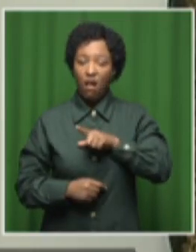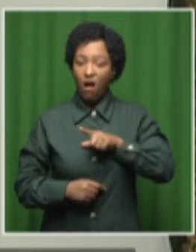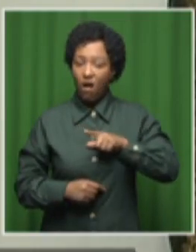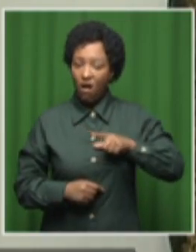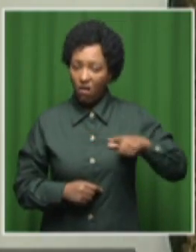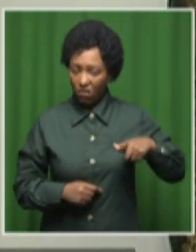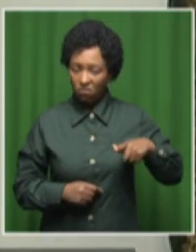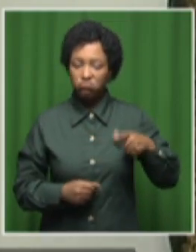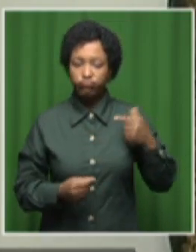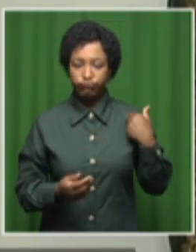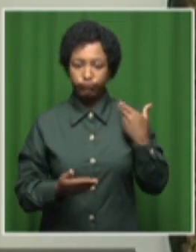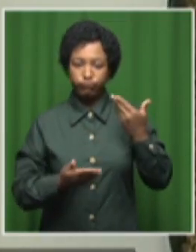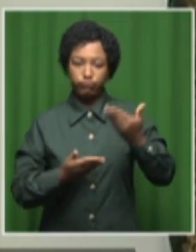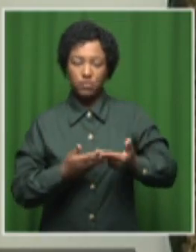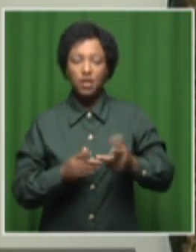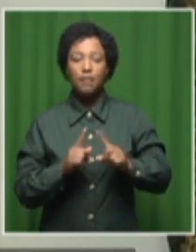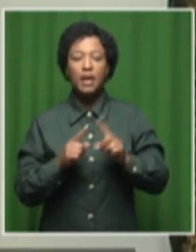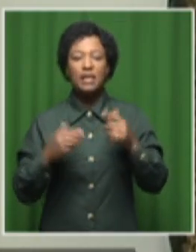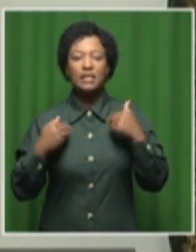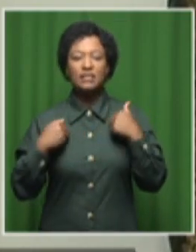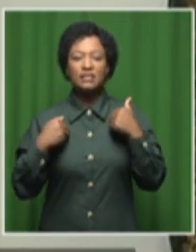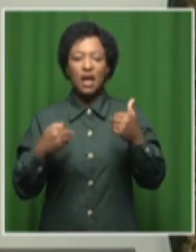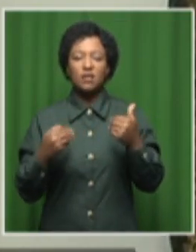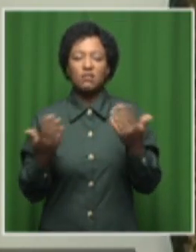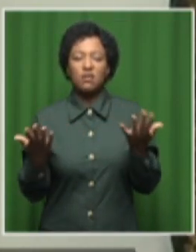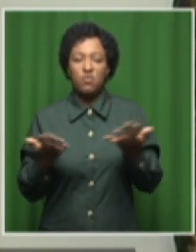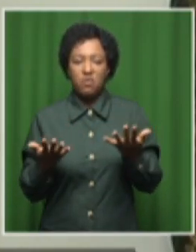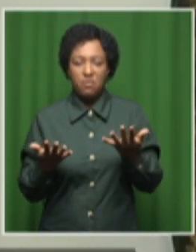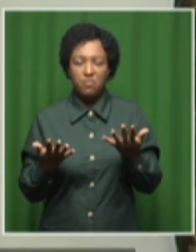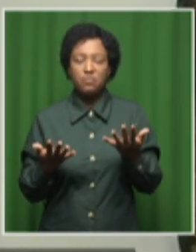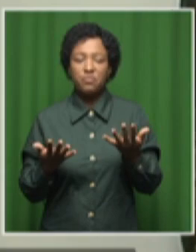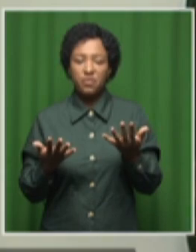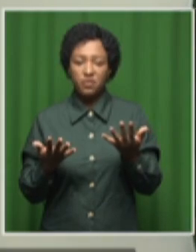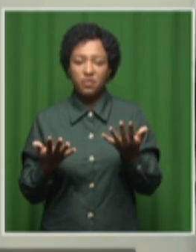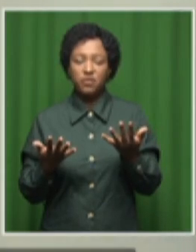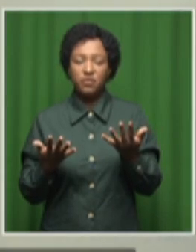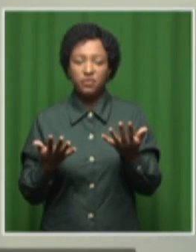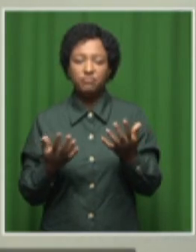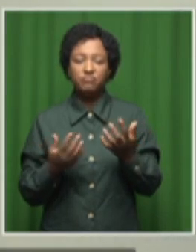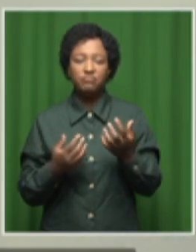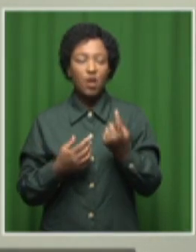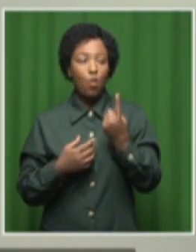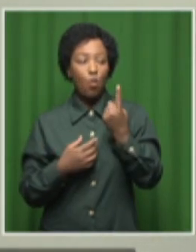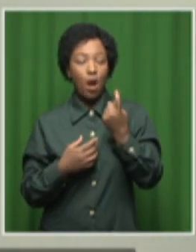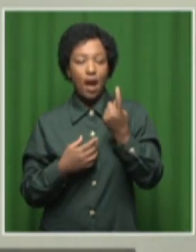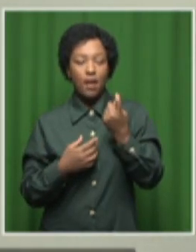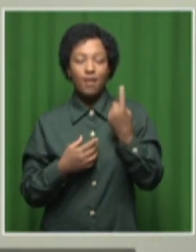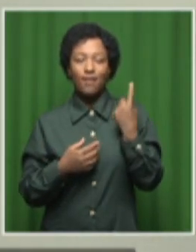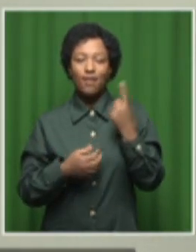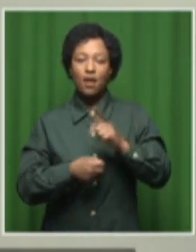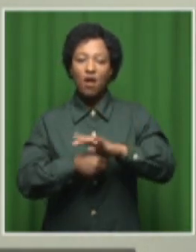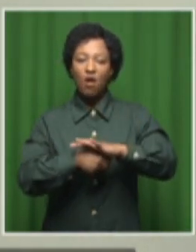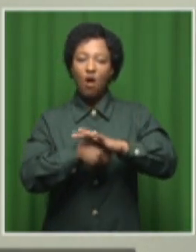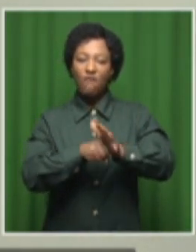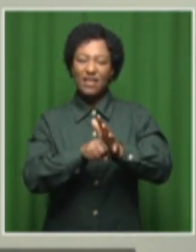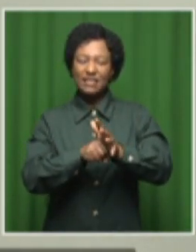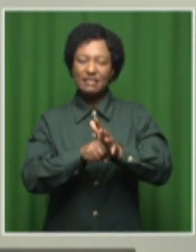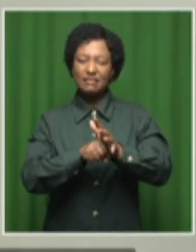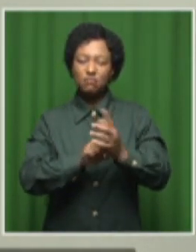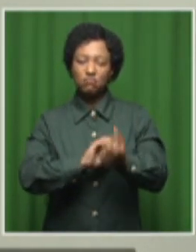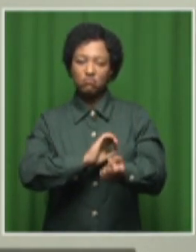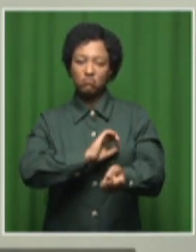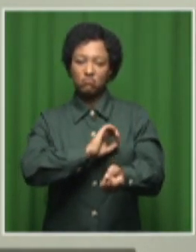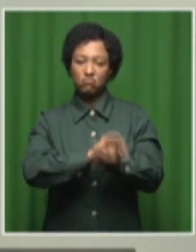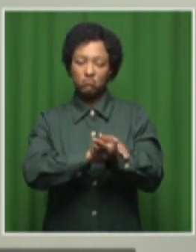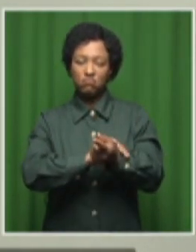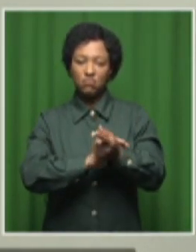The genesis of all of this is, of course, one of the great tragedies of COVID-19 was that the